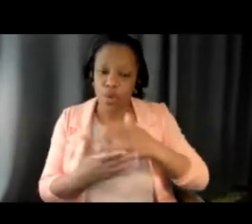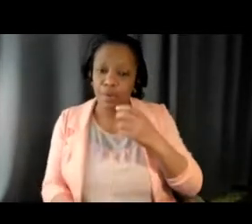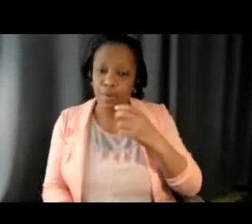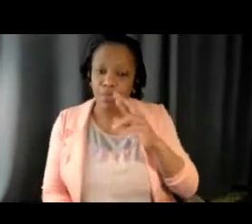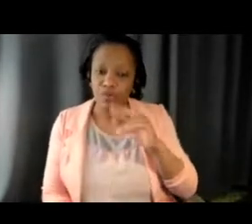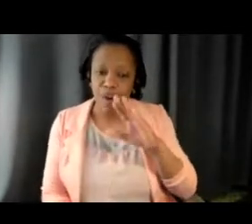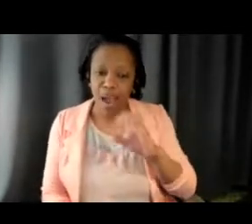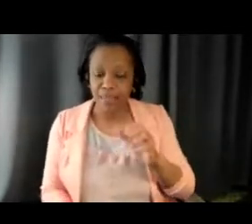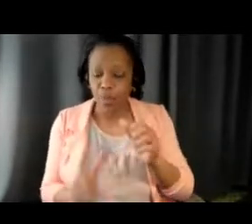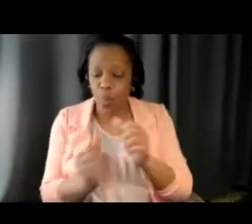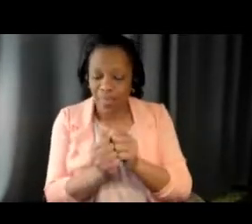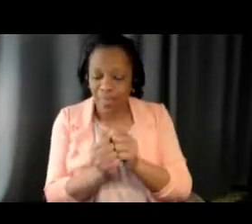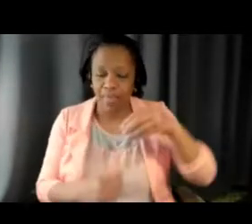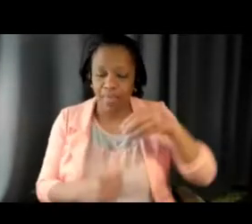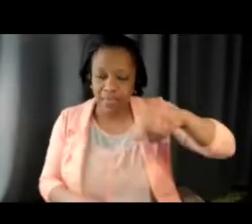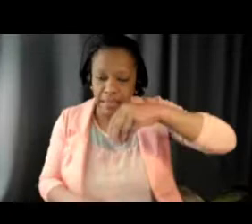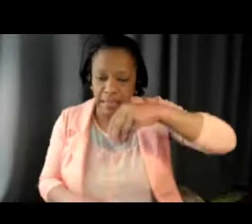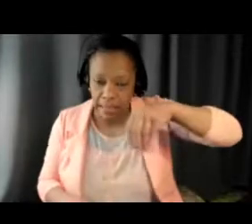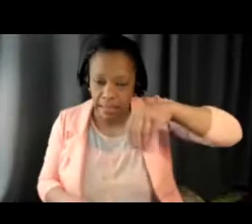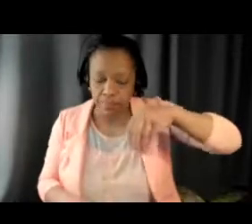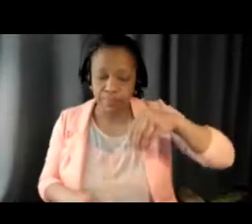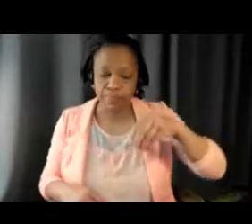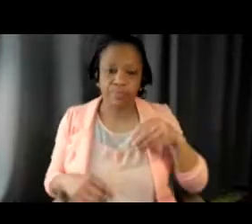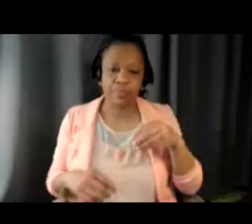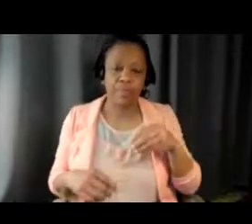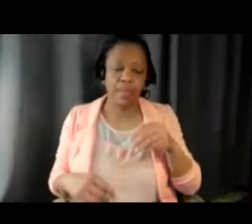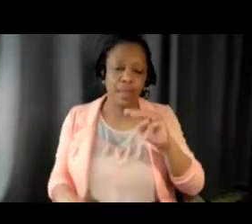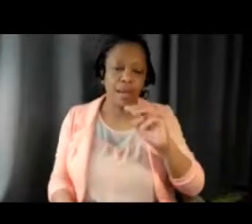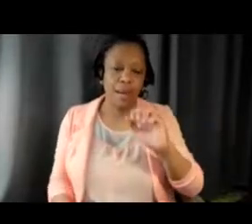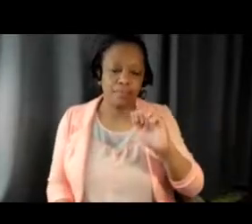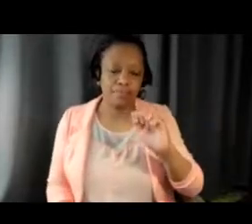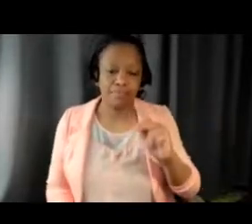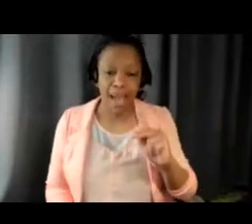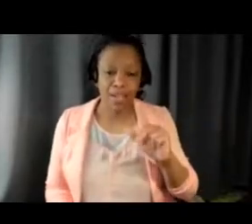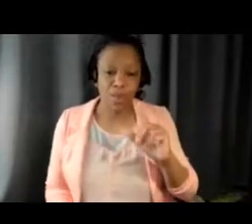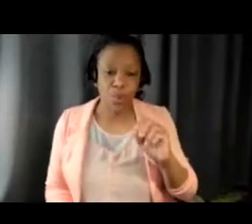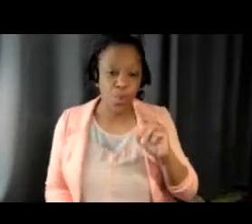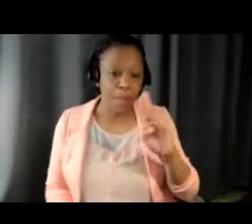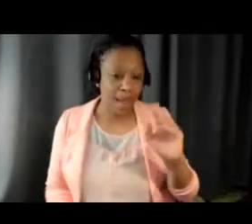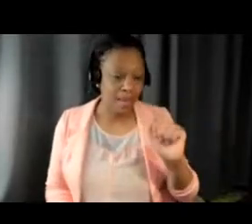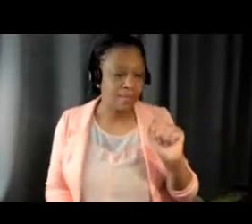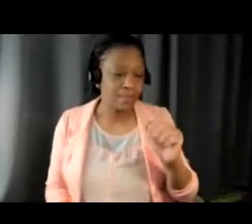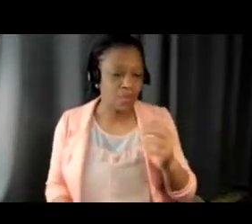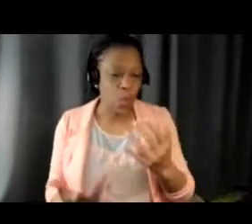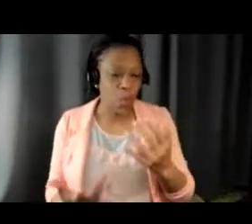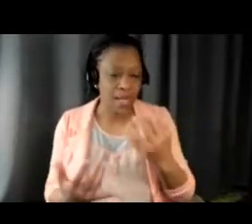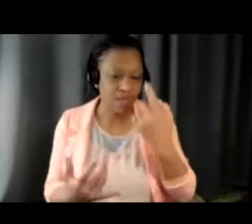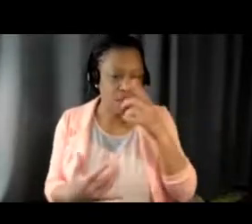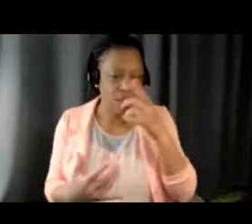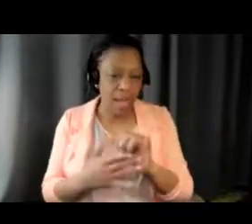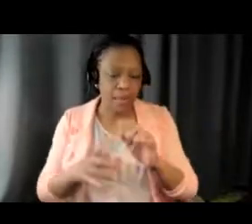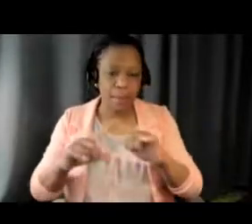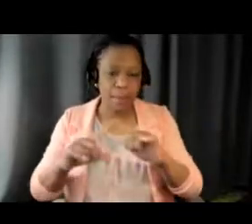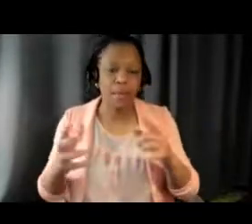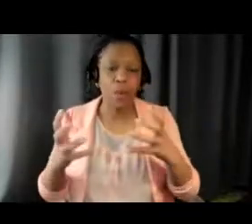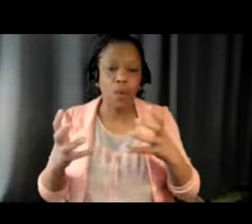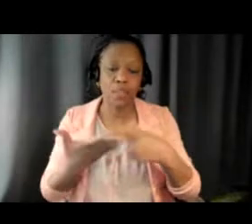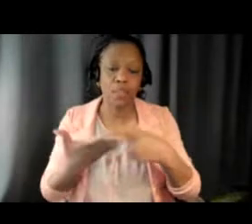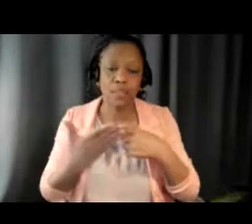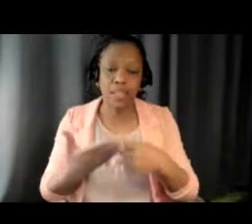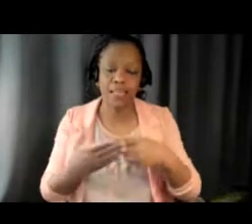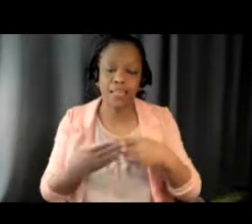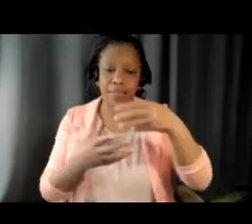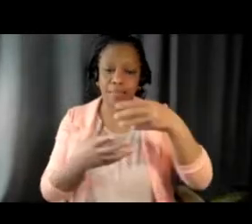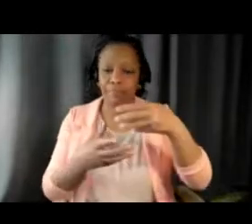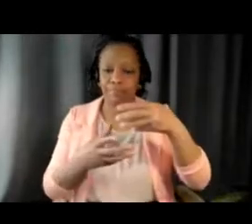moment that everybody's waiting for is the name of the dish, metlubet, but I'm gonna add some suspense because we're gonna talk a little bit more about the ingredients. So I'm gonna